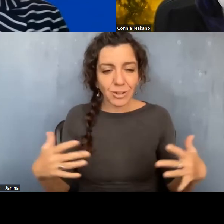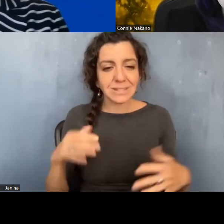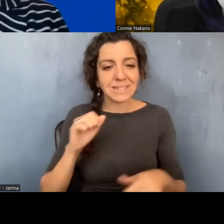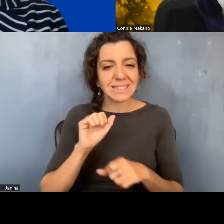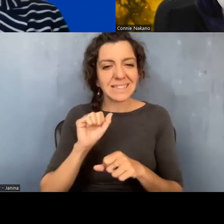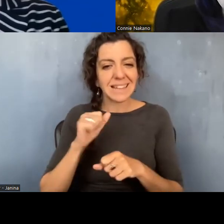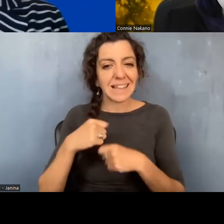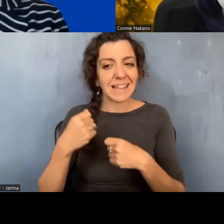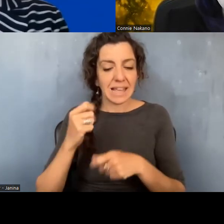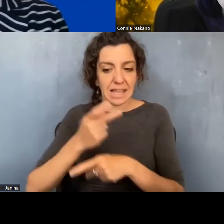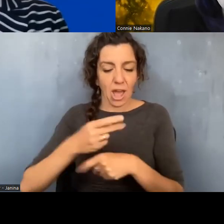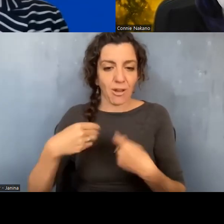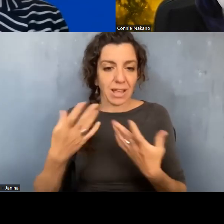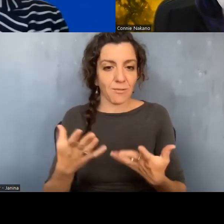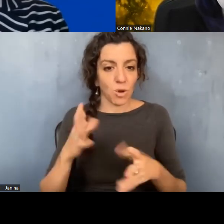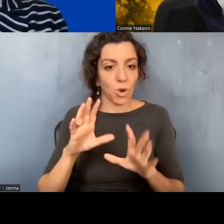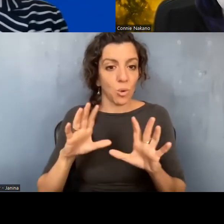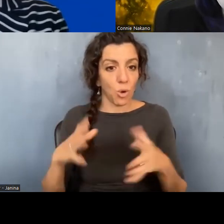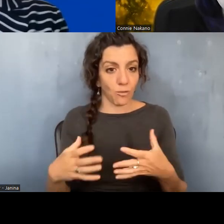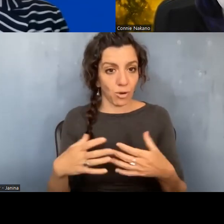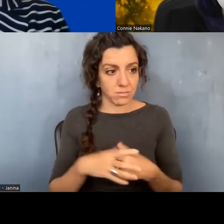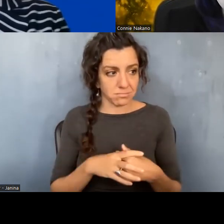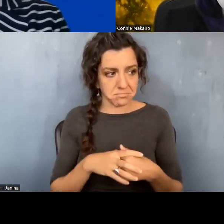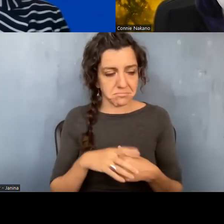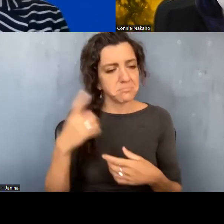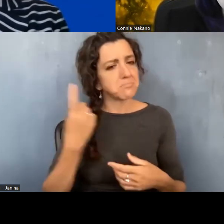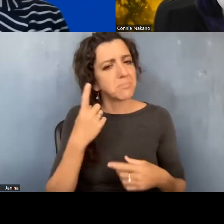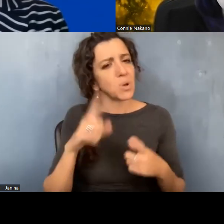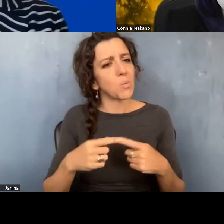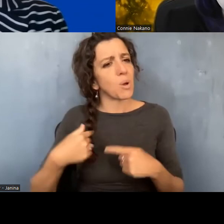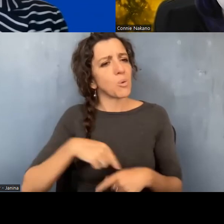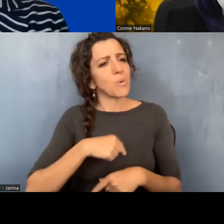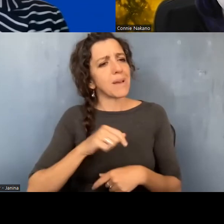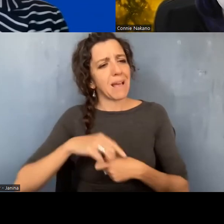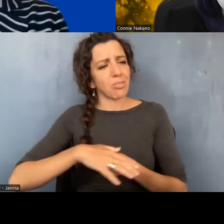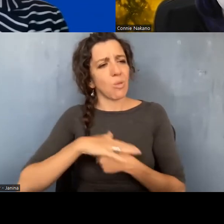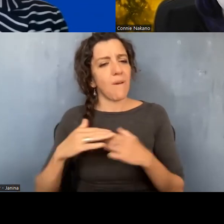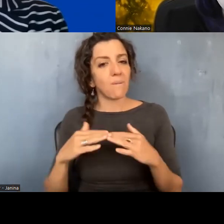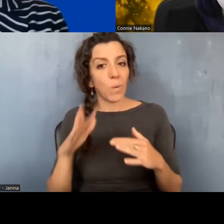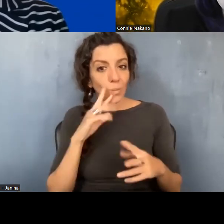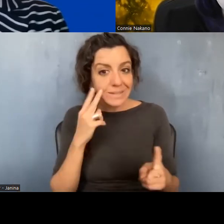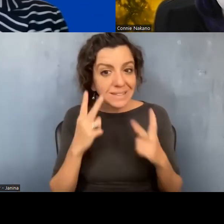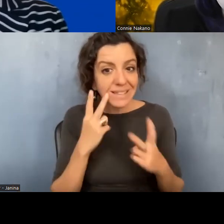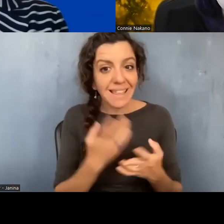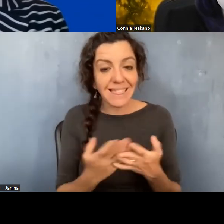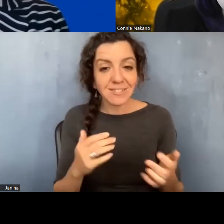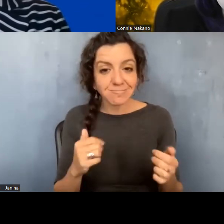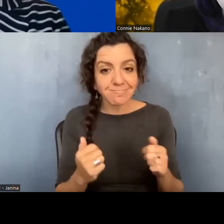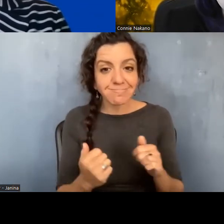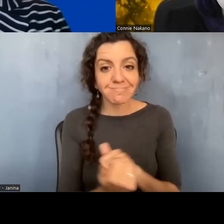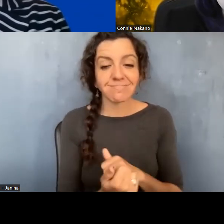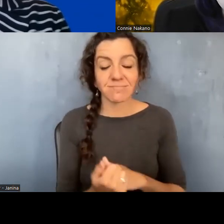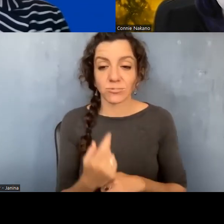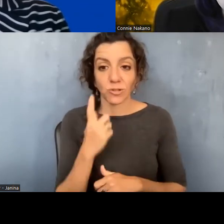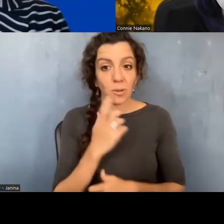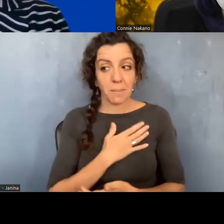wonder if there's any updates on when we on the local level will see actual things happening on this. In my